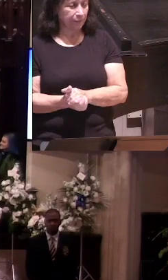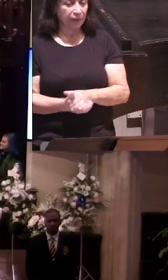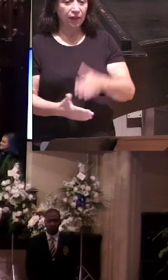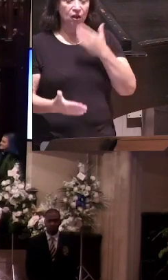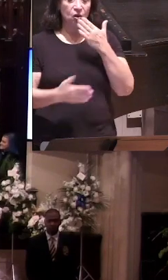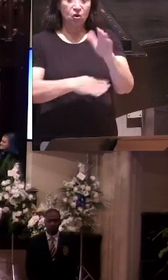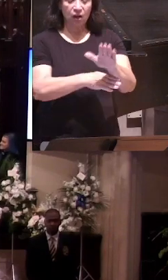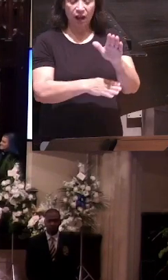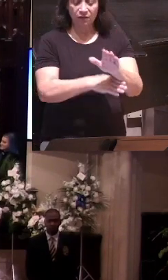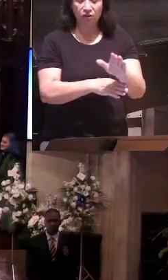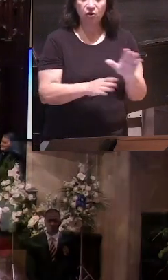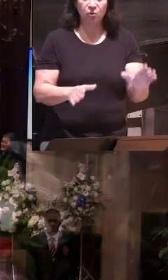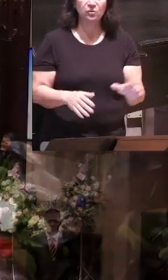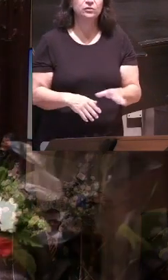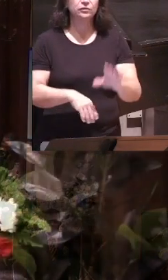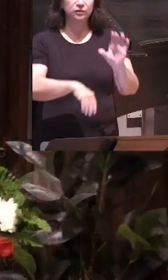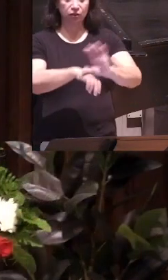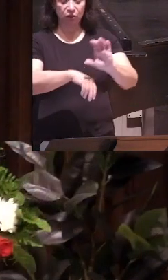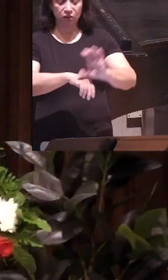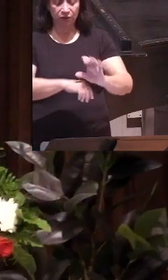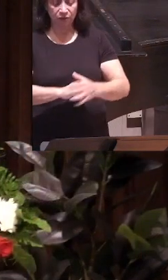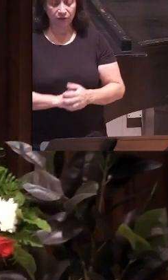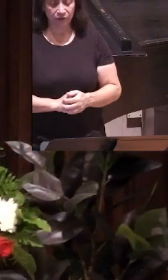Good afternoon, church.